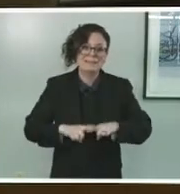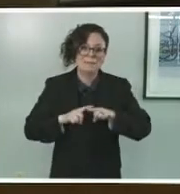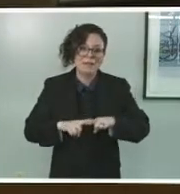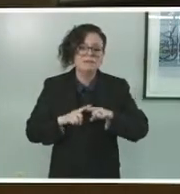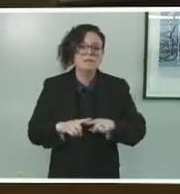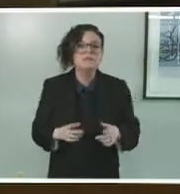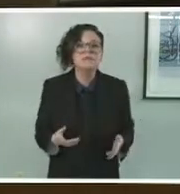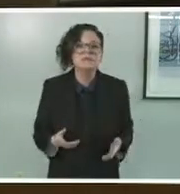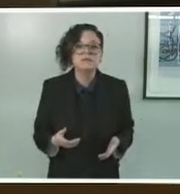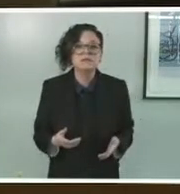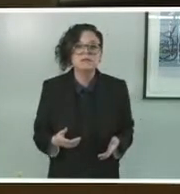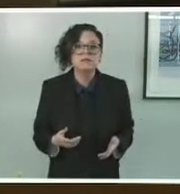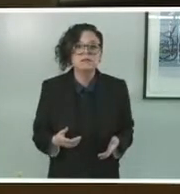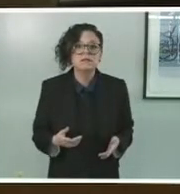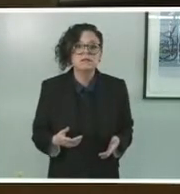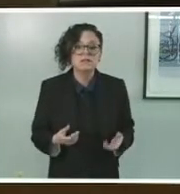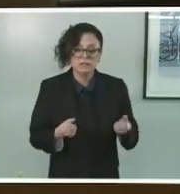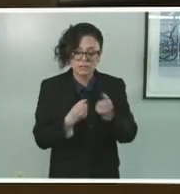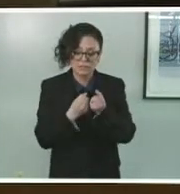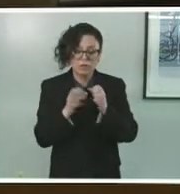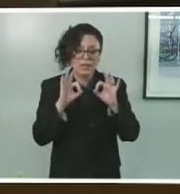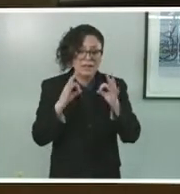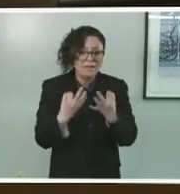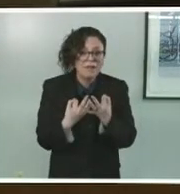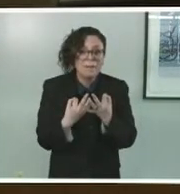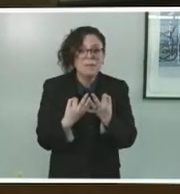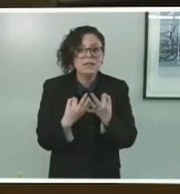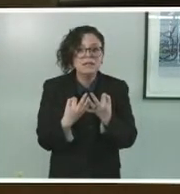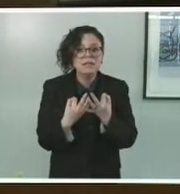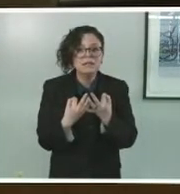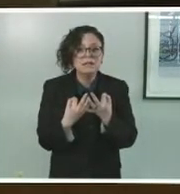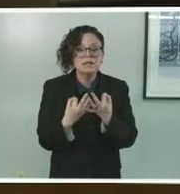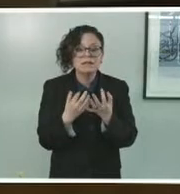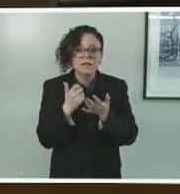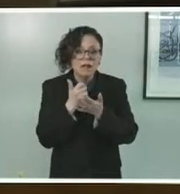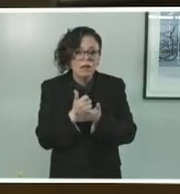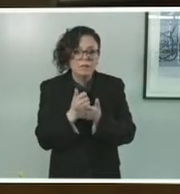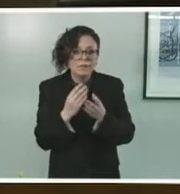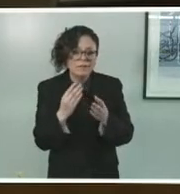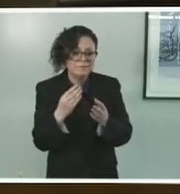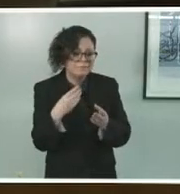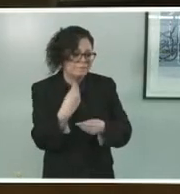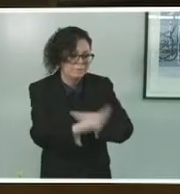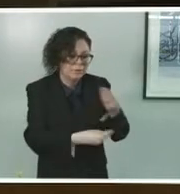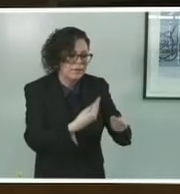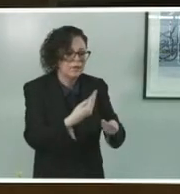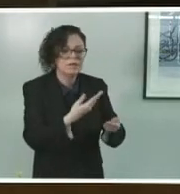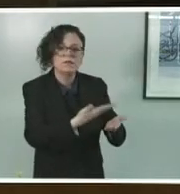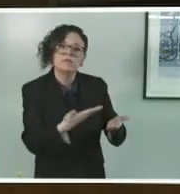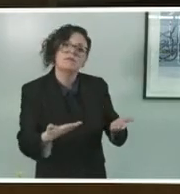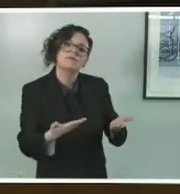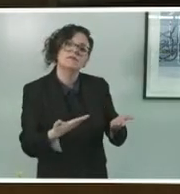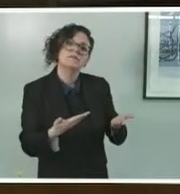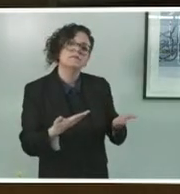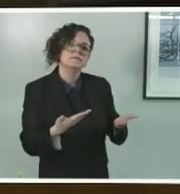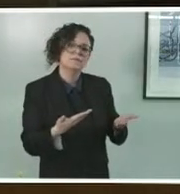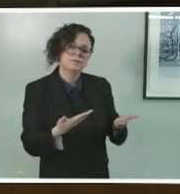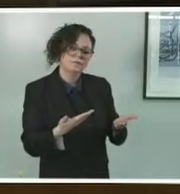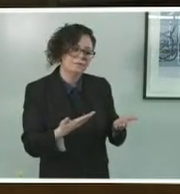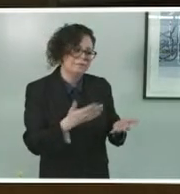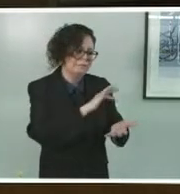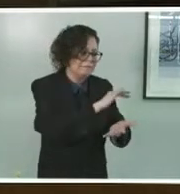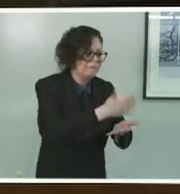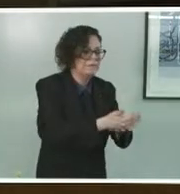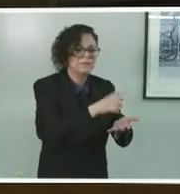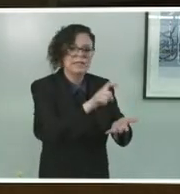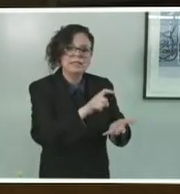Obviously, supporting a family member, helping supply them with whatever provisions they need during this time, being